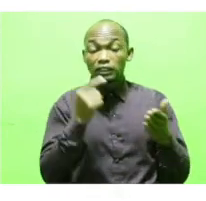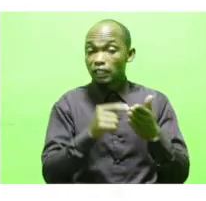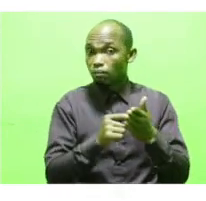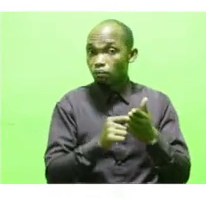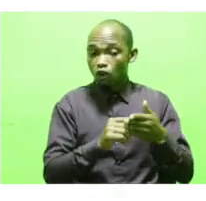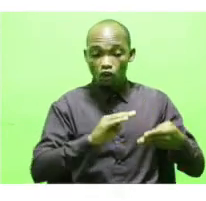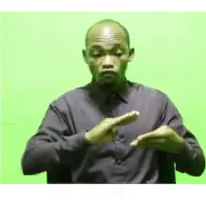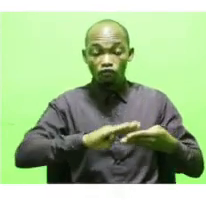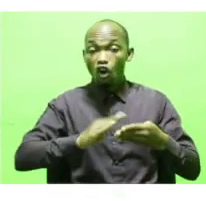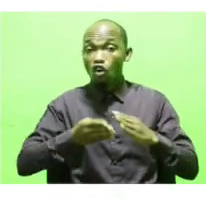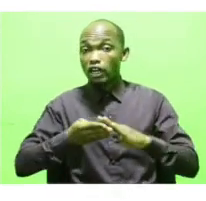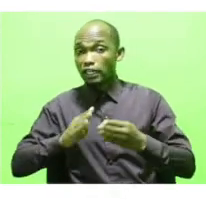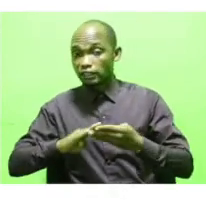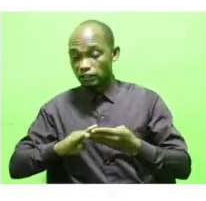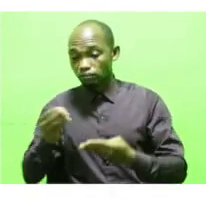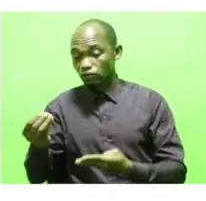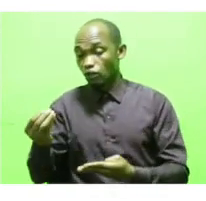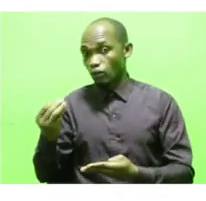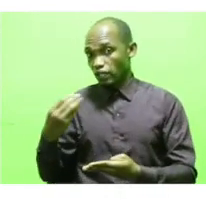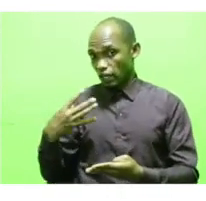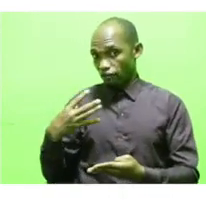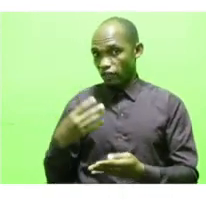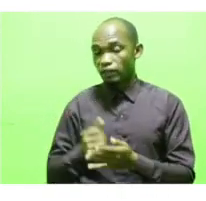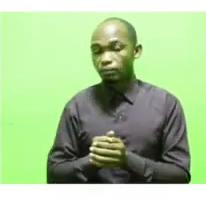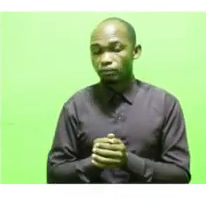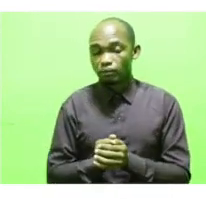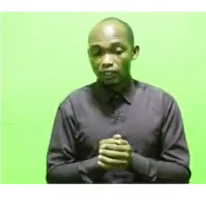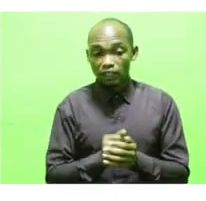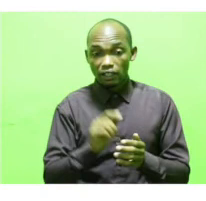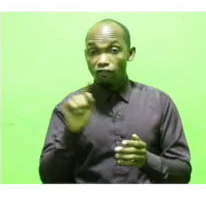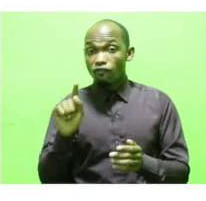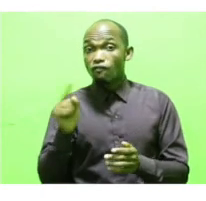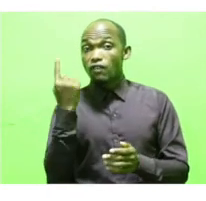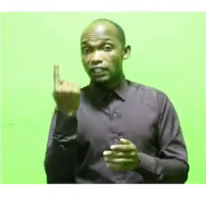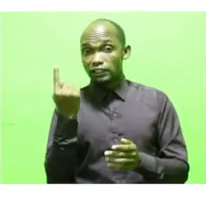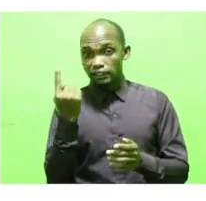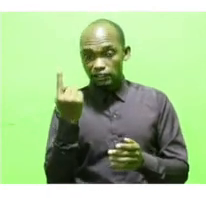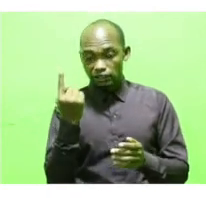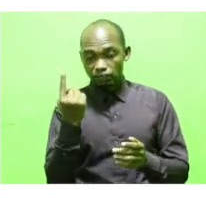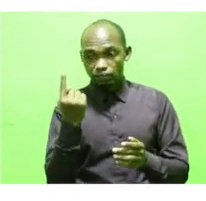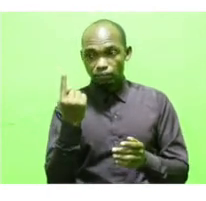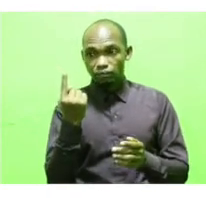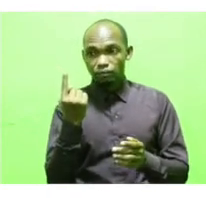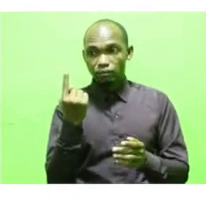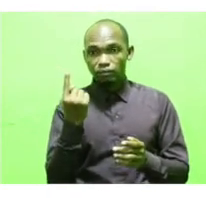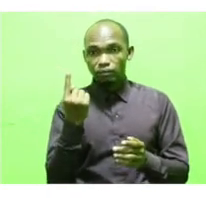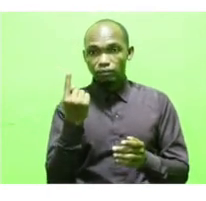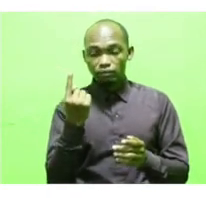of the organism is required to be given. Our first